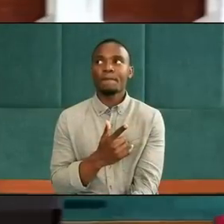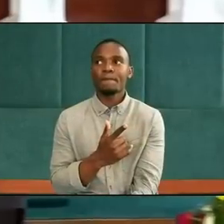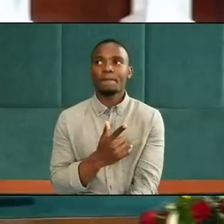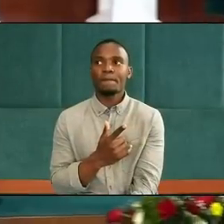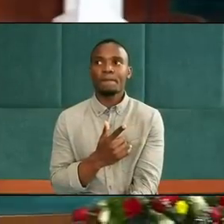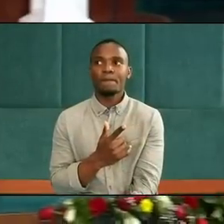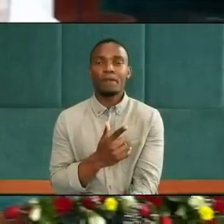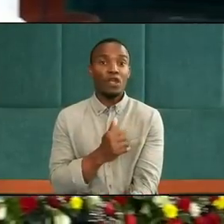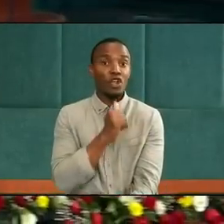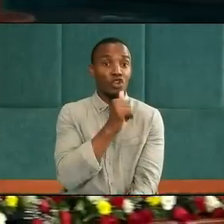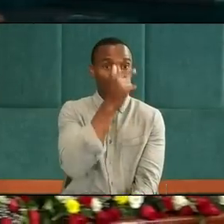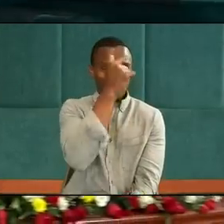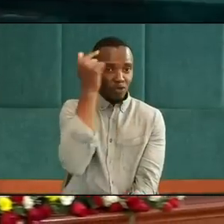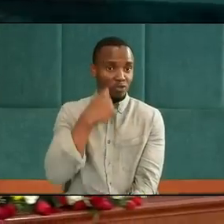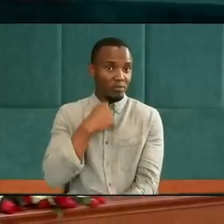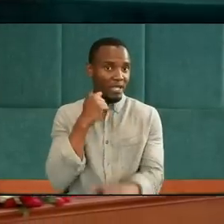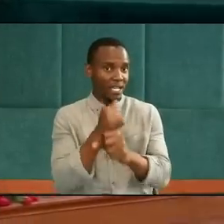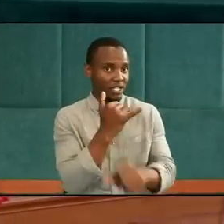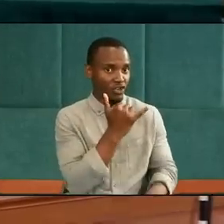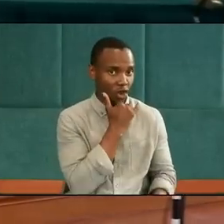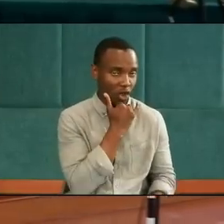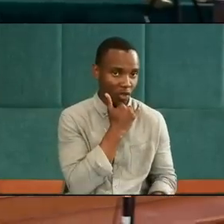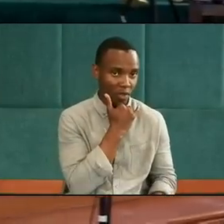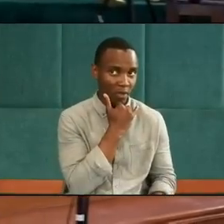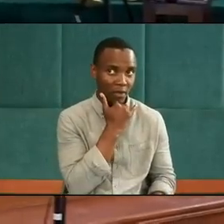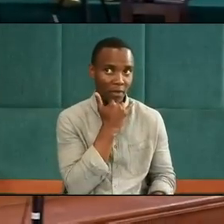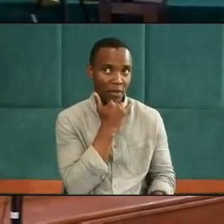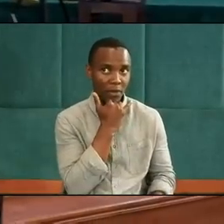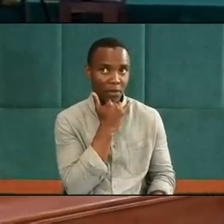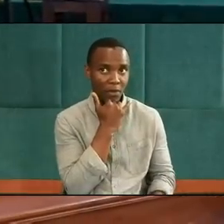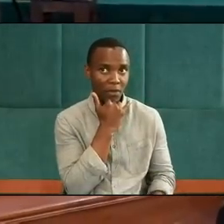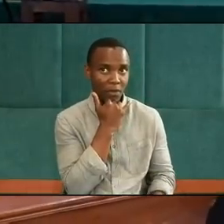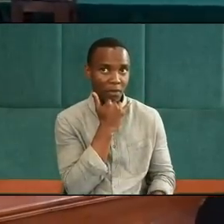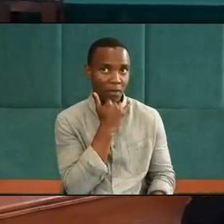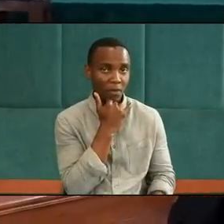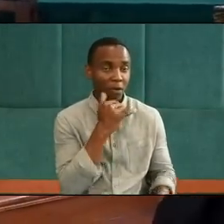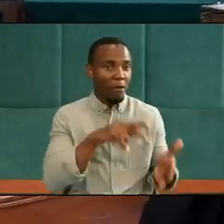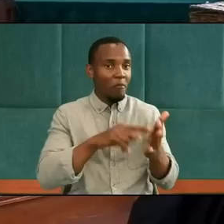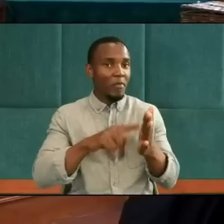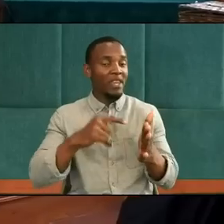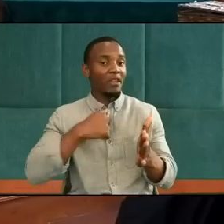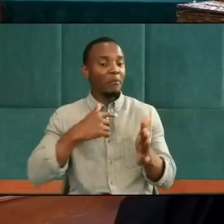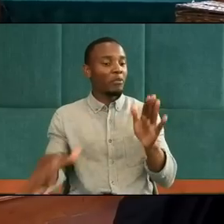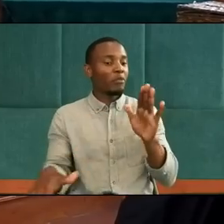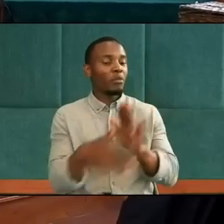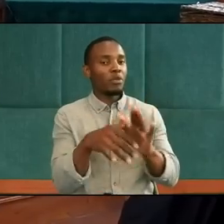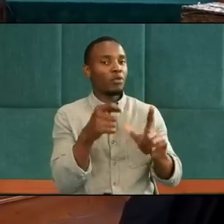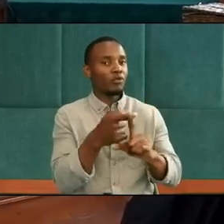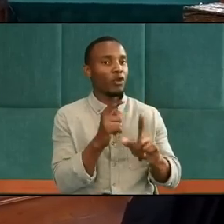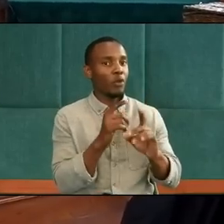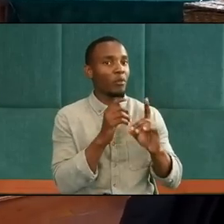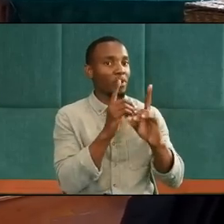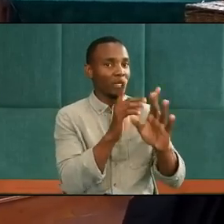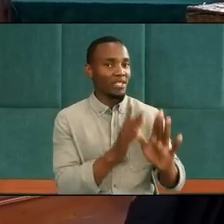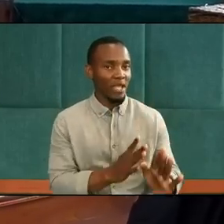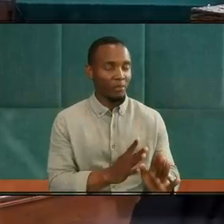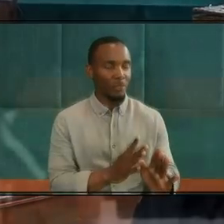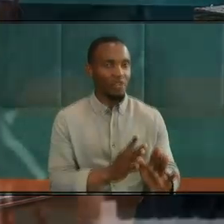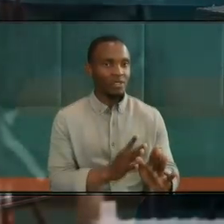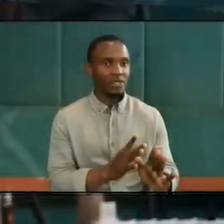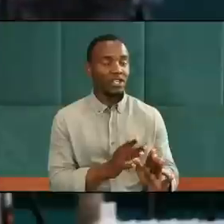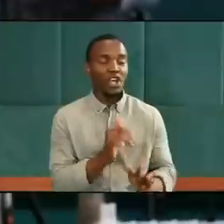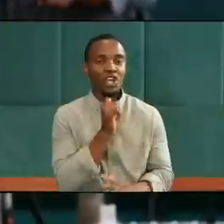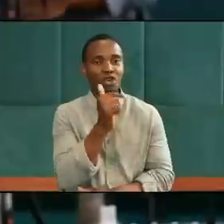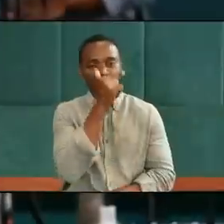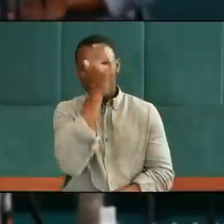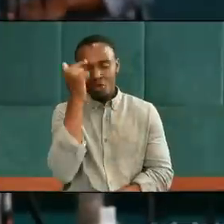Not because I messed up, meaning I should be off the team. Not because I messed up, meaning I'm